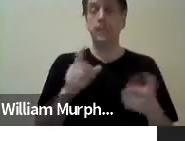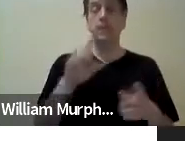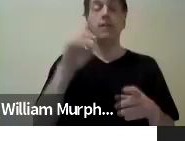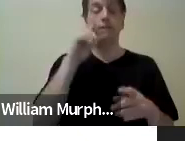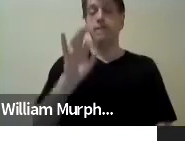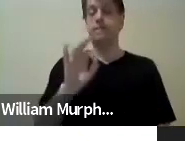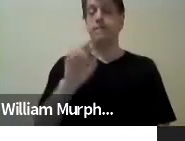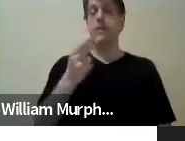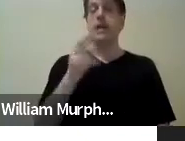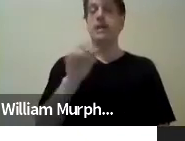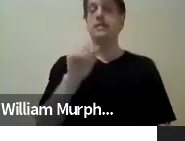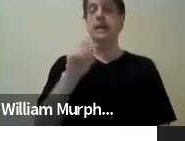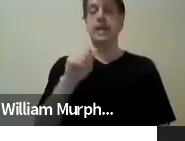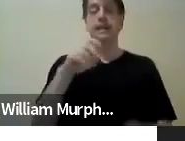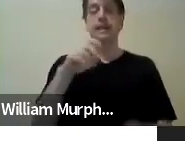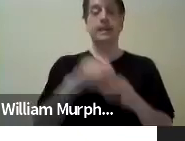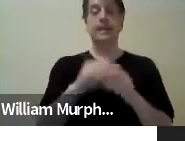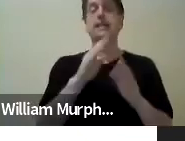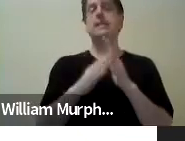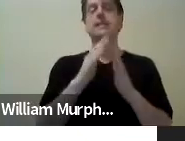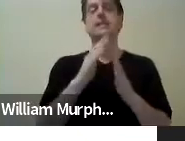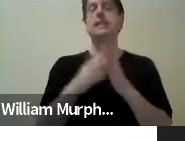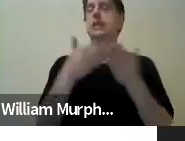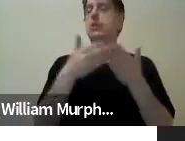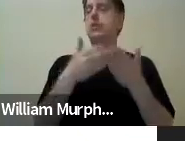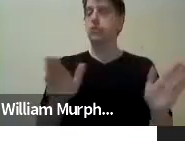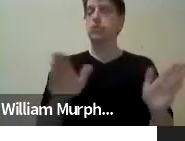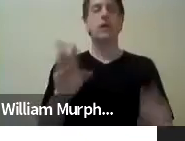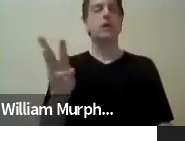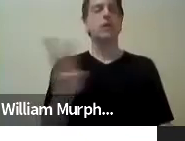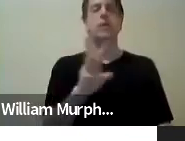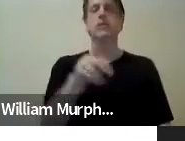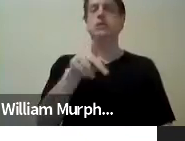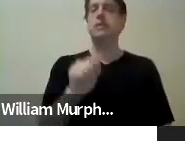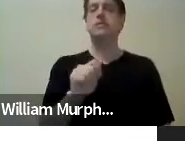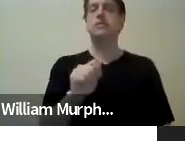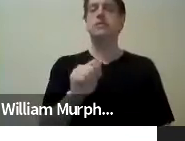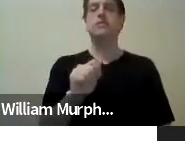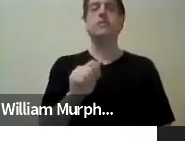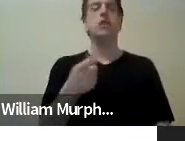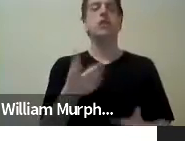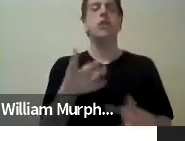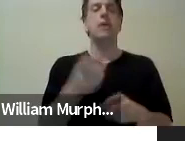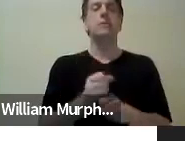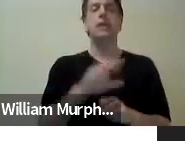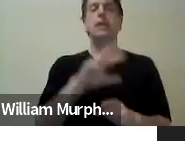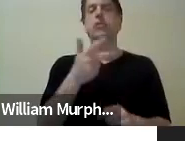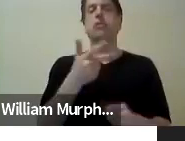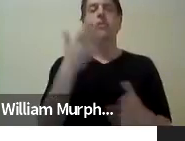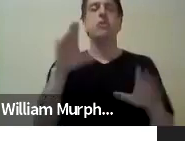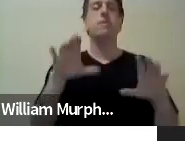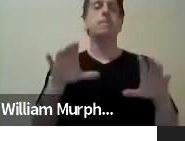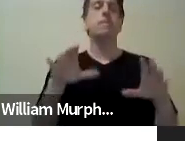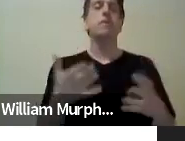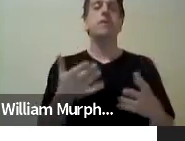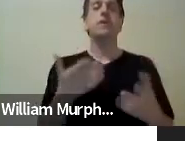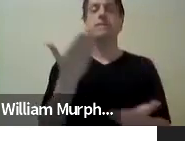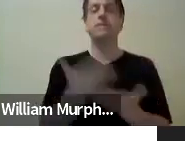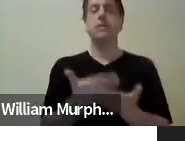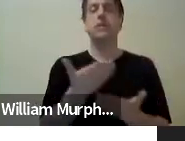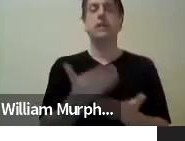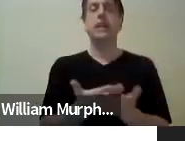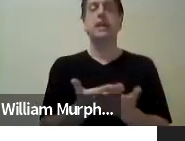Act, within the city or throughout Western Pennsylvania, that you obtain third-party verification from a